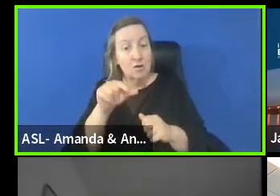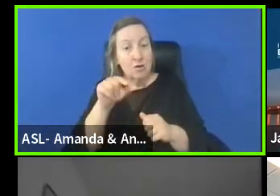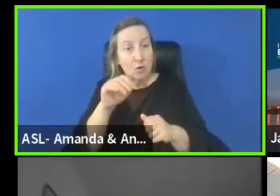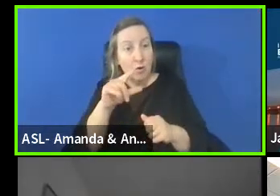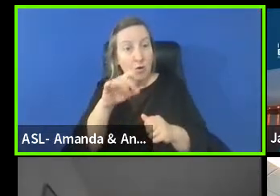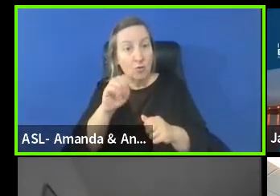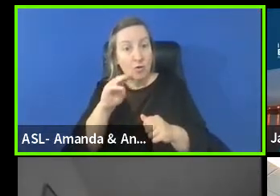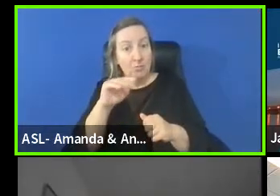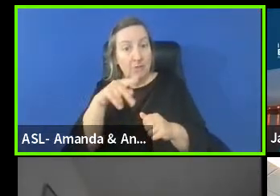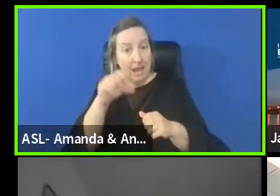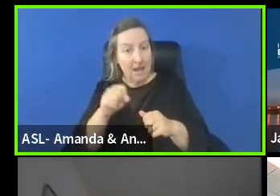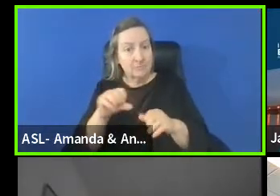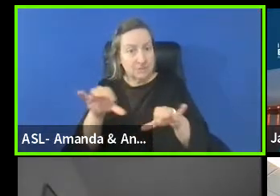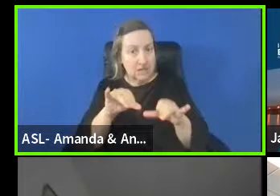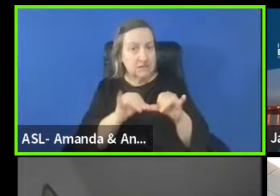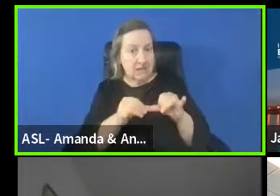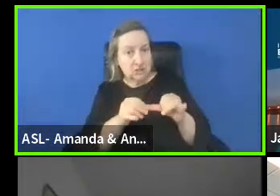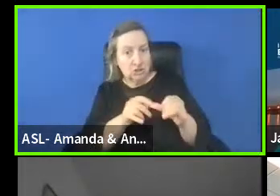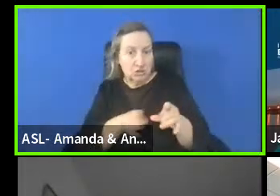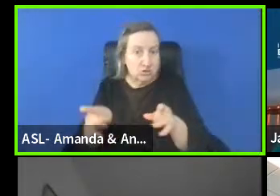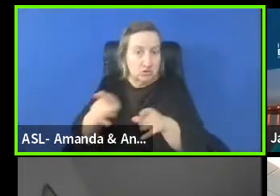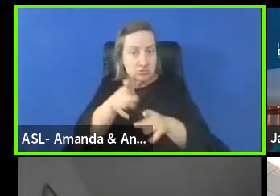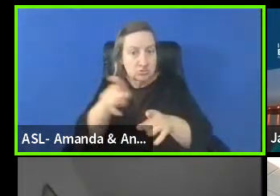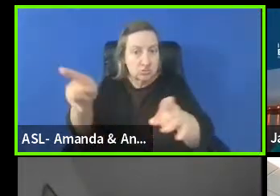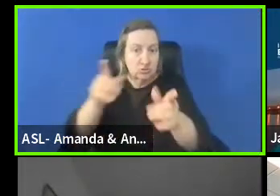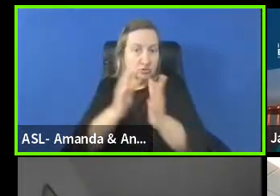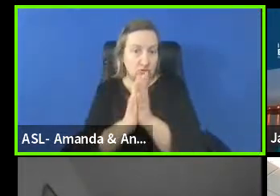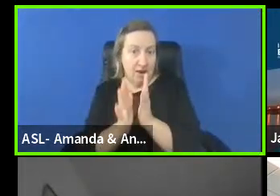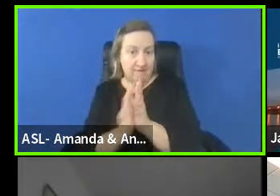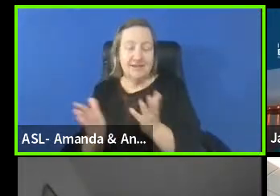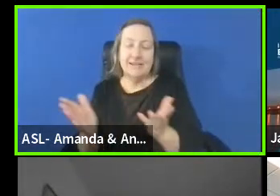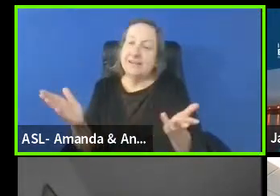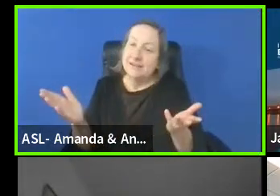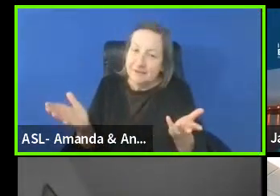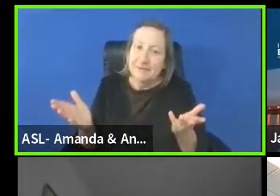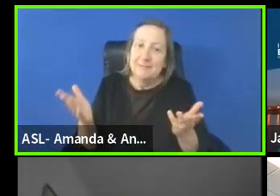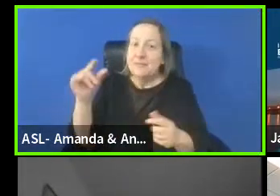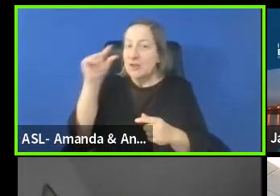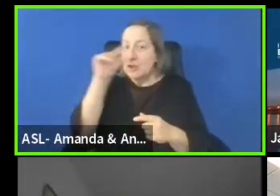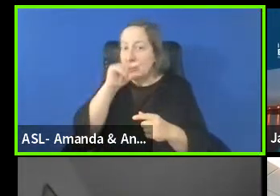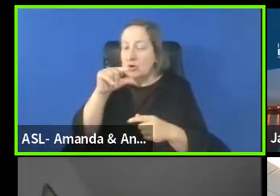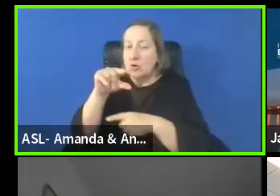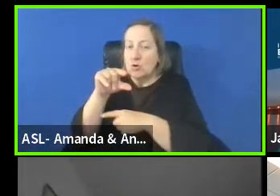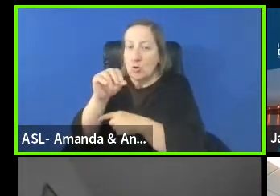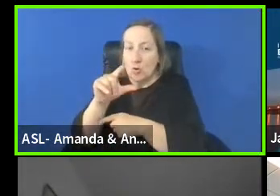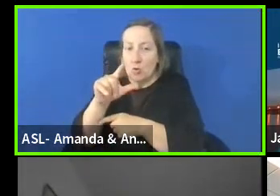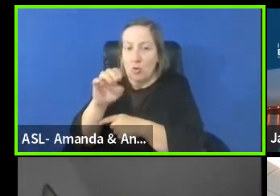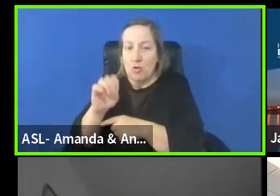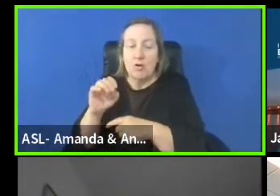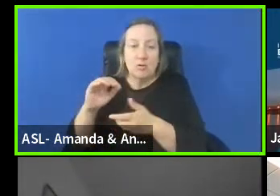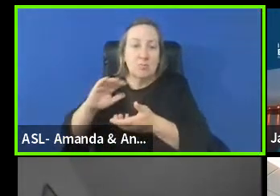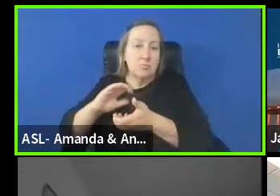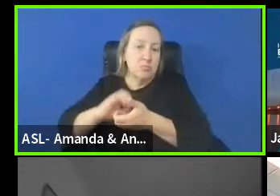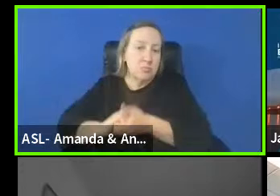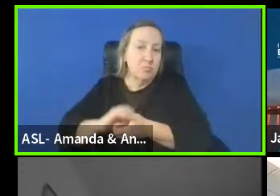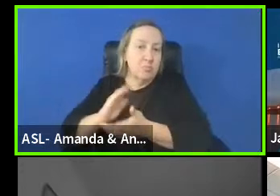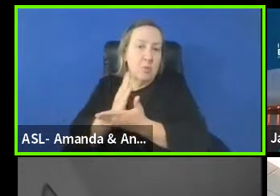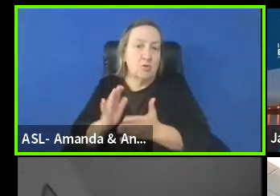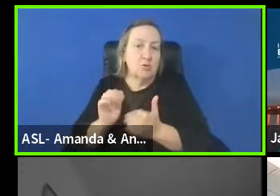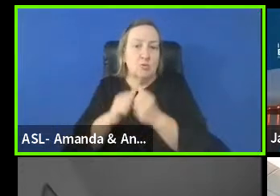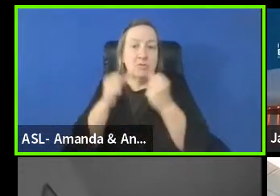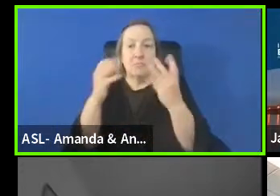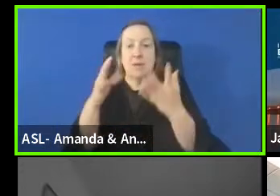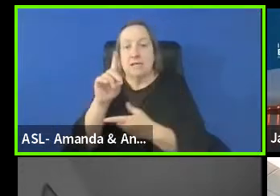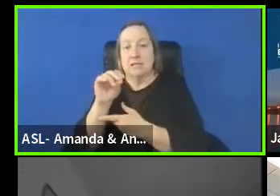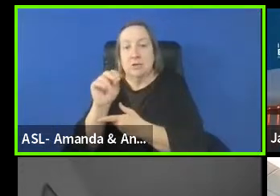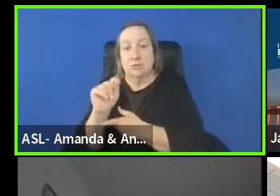traffic engineering. Well, Google has been a partner with a number of DOTs because of